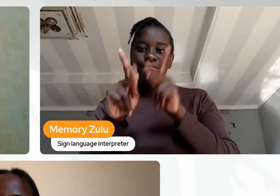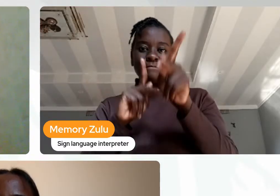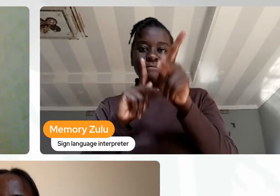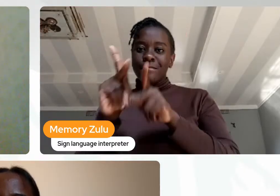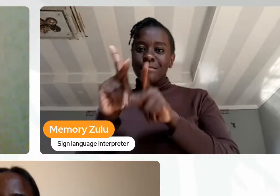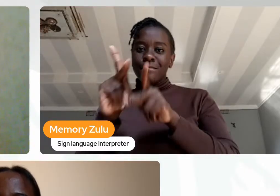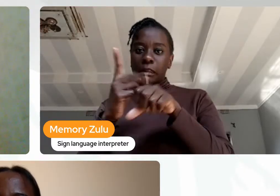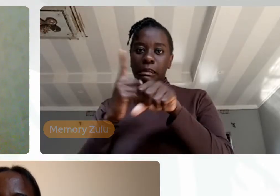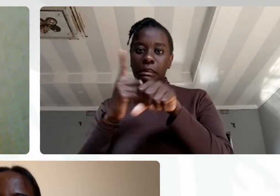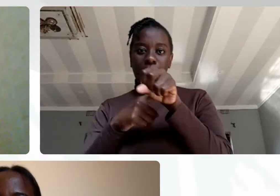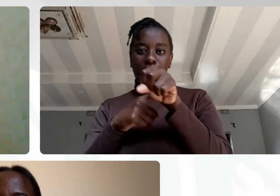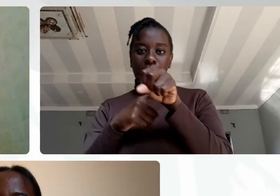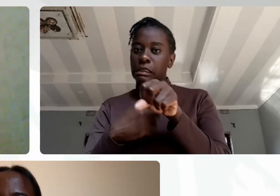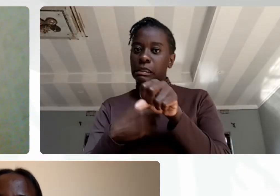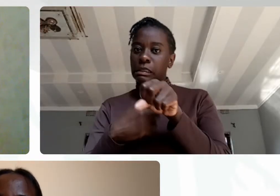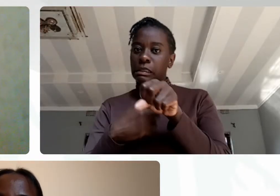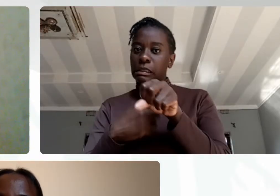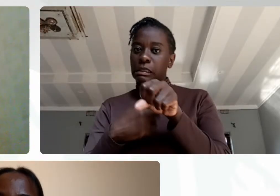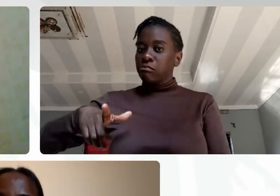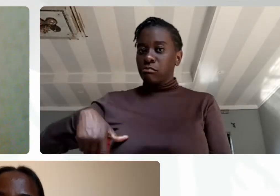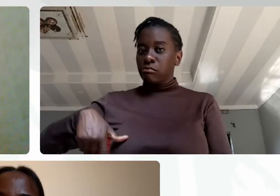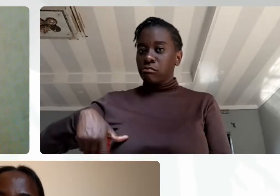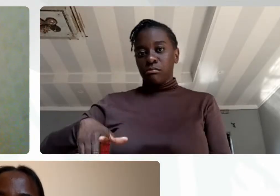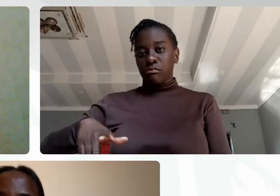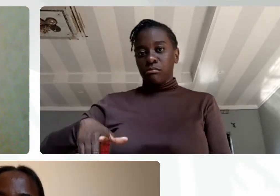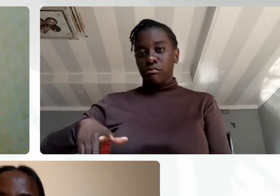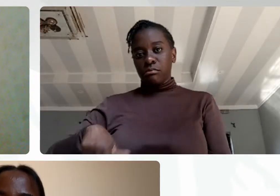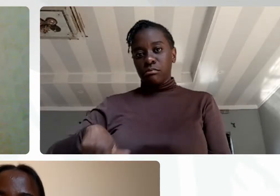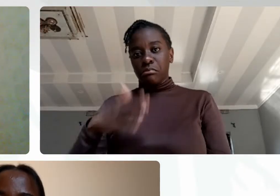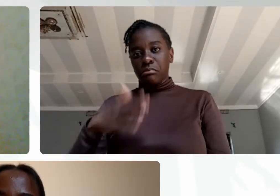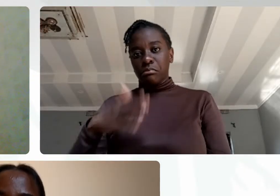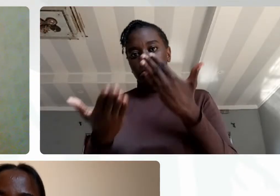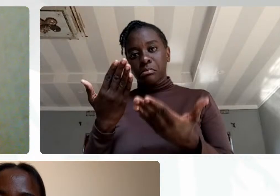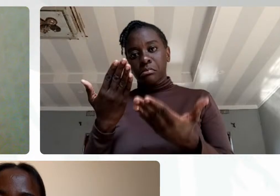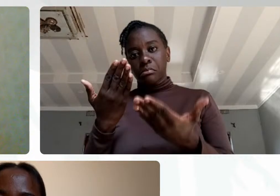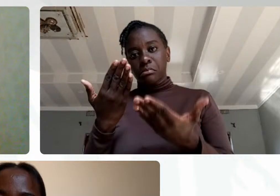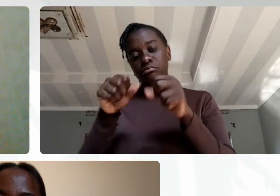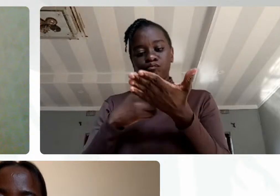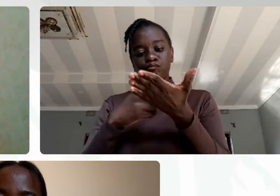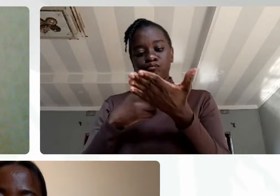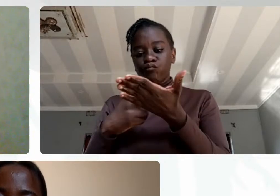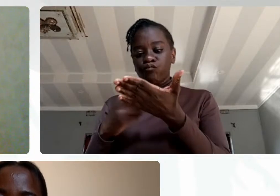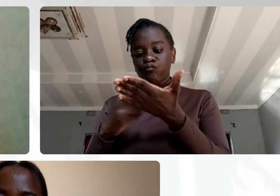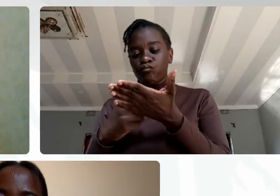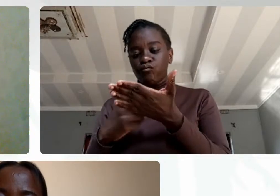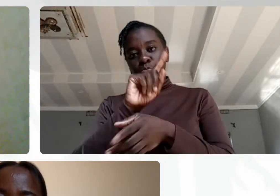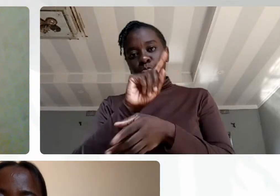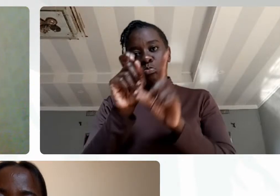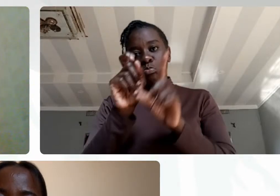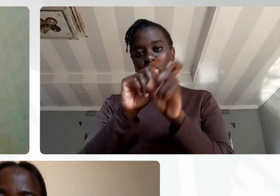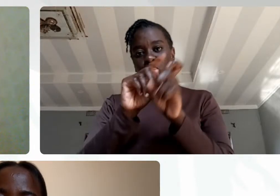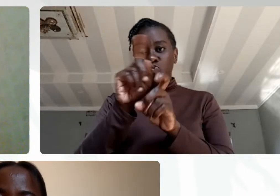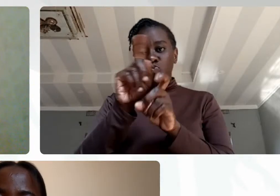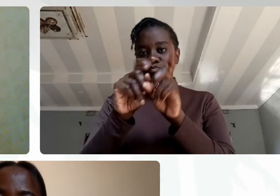just read some of the questions, and we see if maybe due to time we can be able to